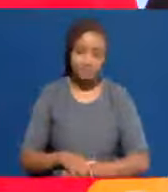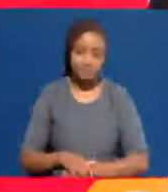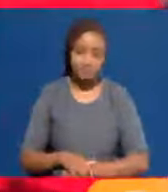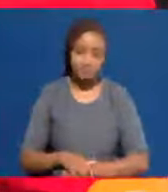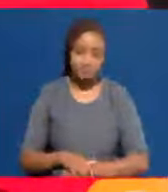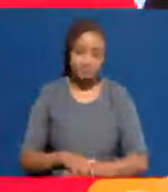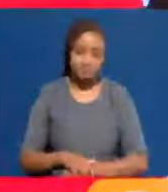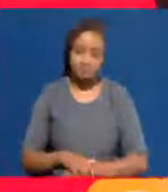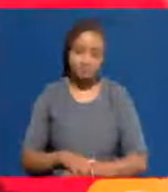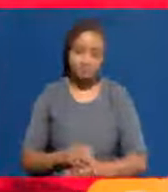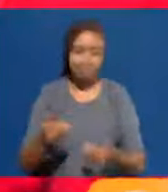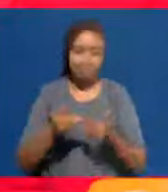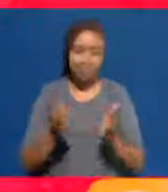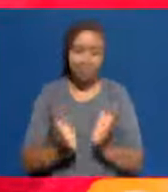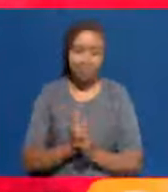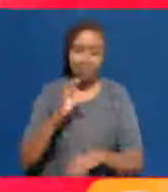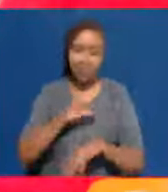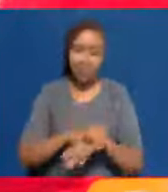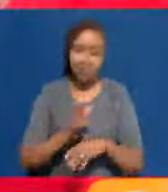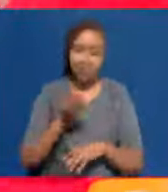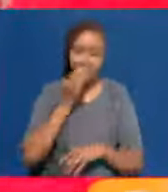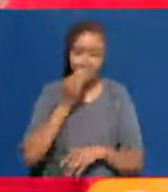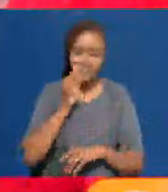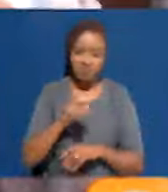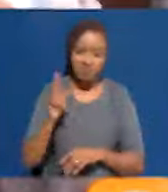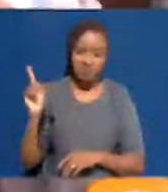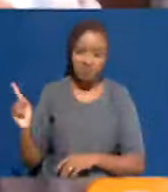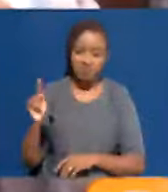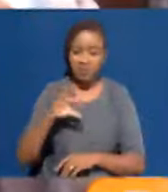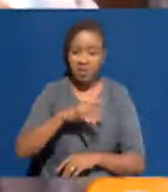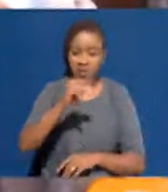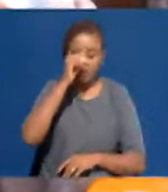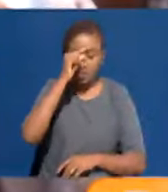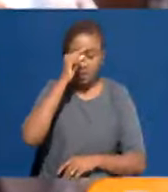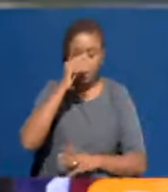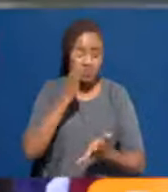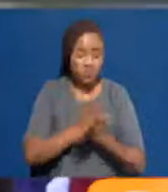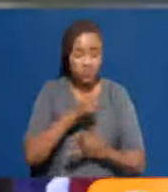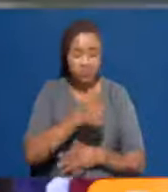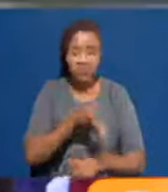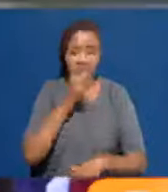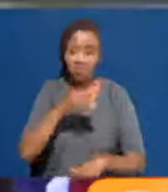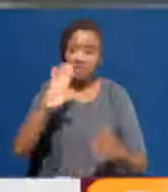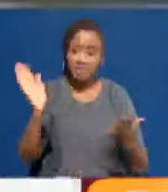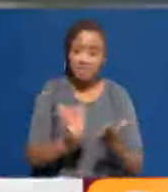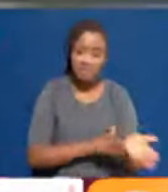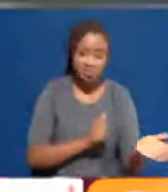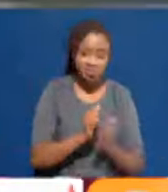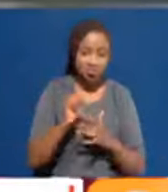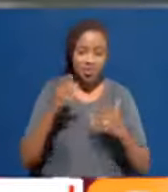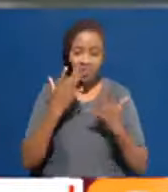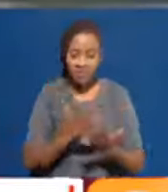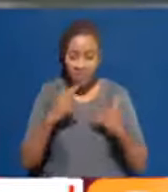Families received relief food from the Homa Bay County government. Imeharibu mali sana ya watu